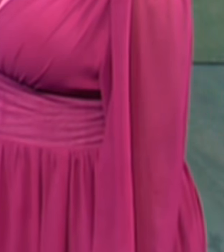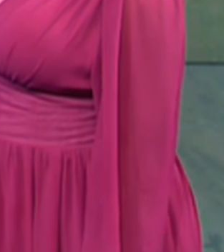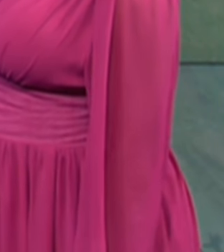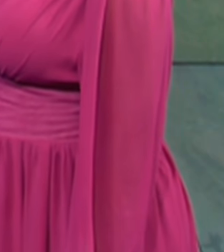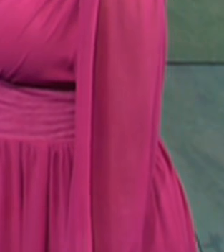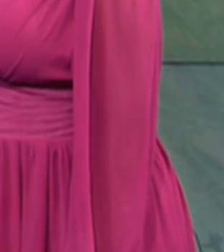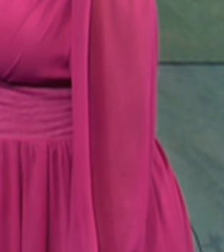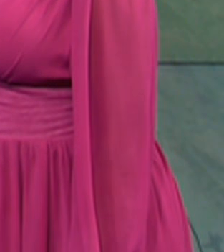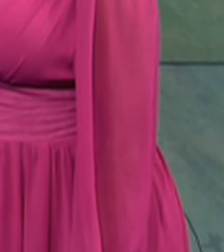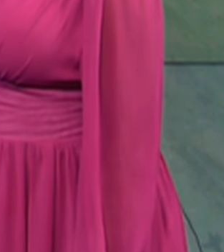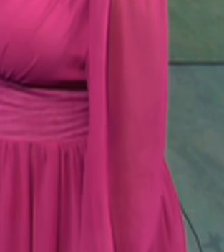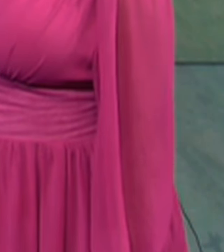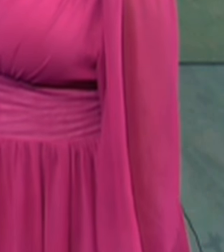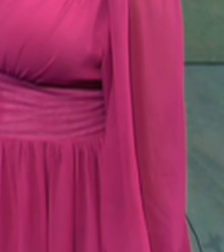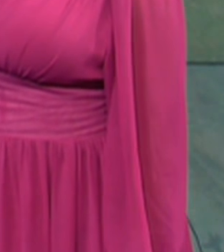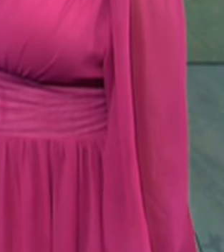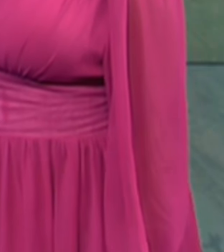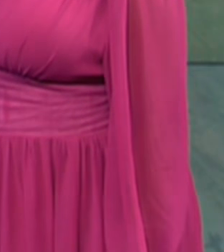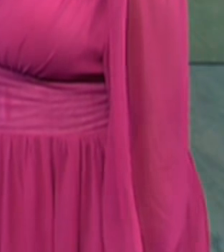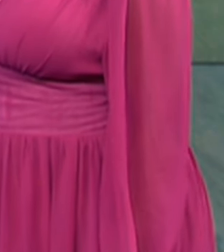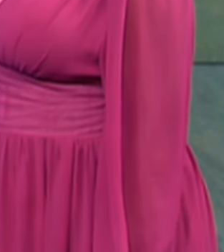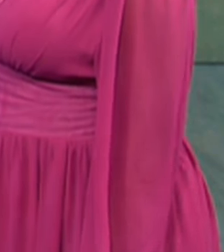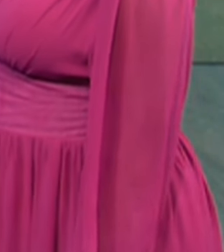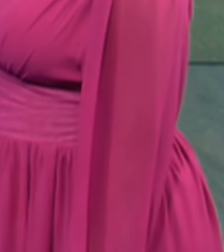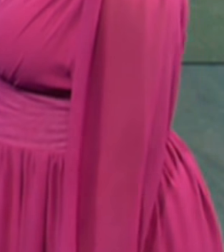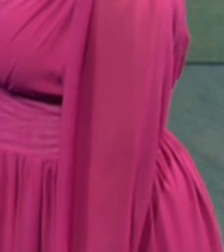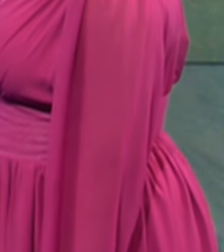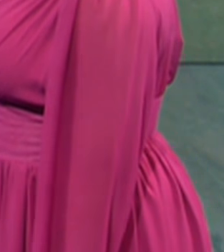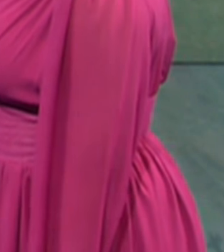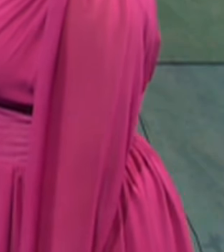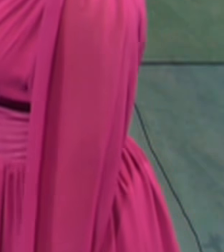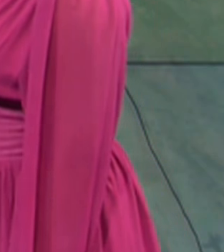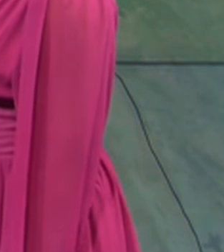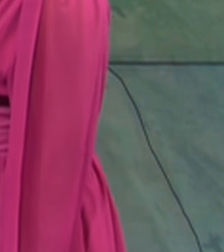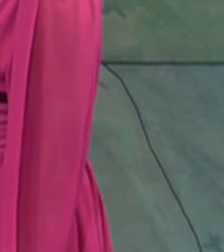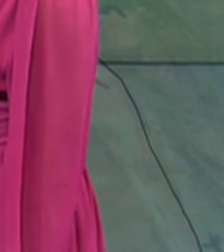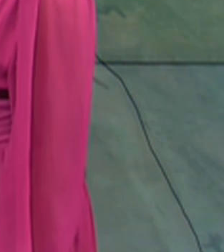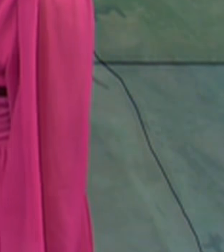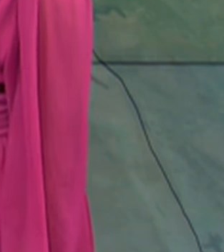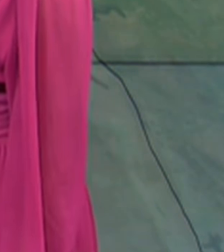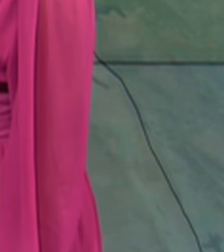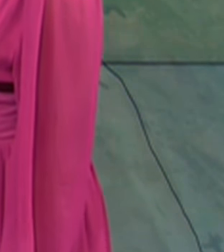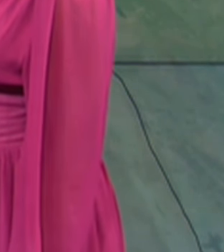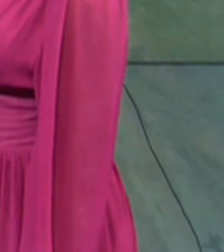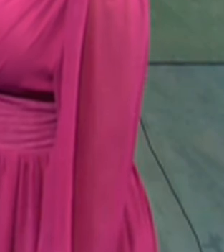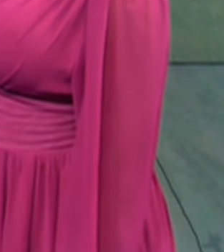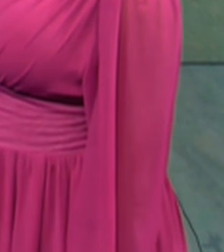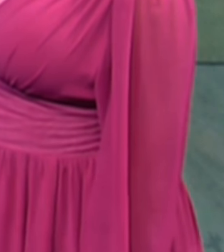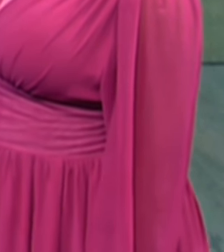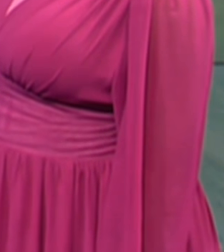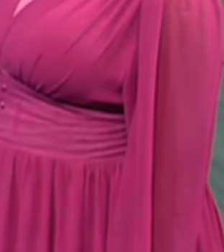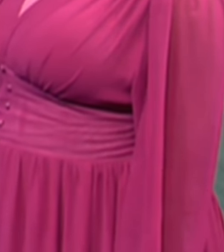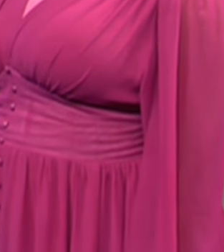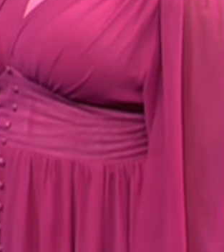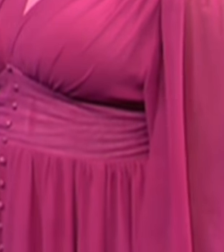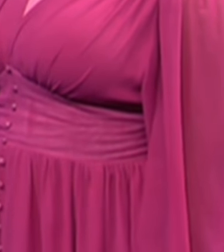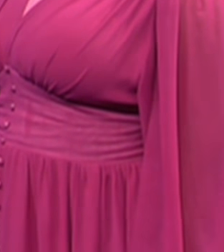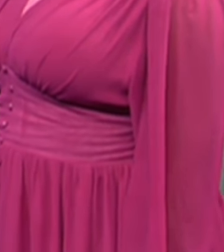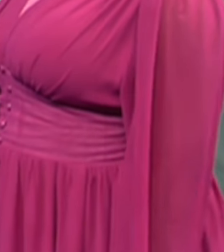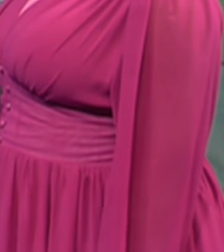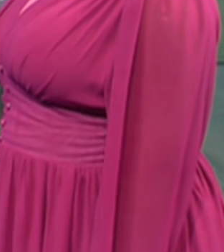go la Bakersford re tsenela gona ga Sekhukhune re lebelela wena o leng Skinoto le ga Mogasha go tla be go ntše go ruthetše Mokopane ka tše masometharo re lebelela gona